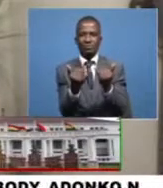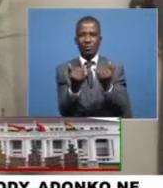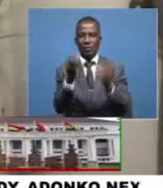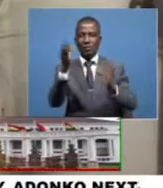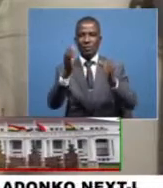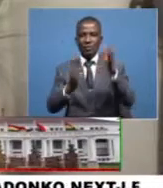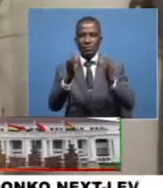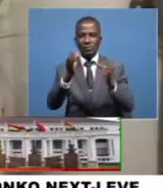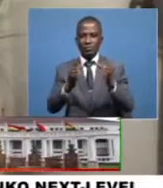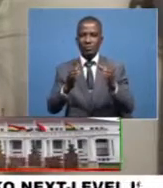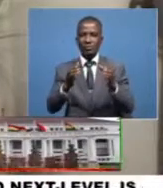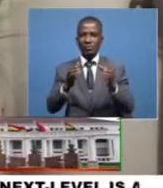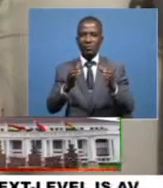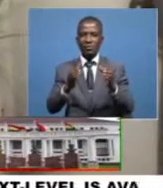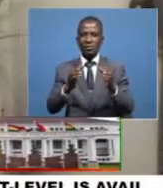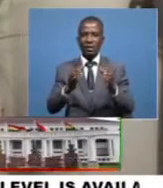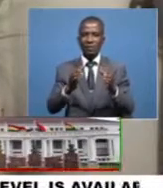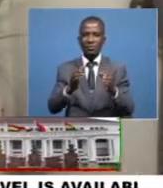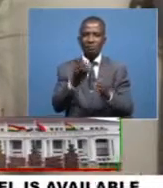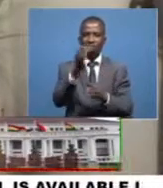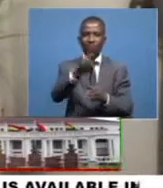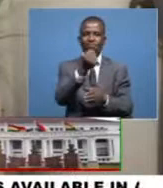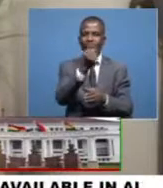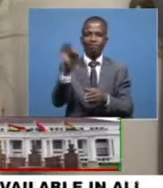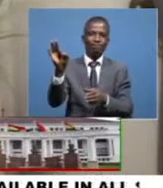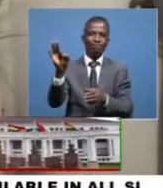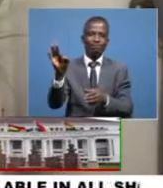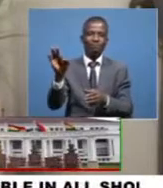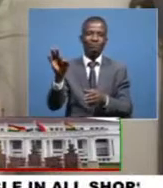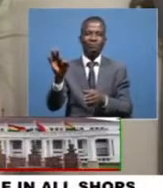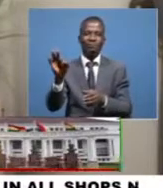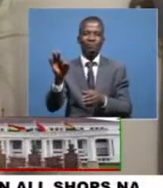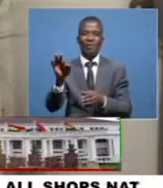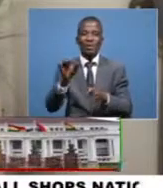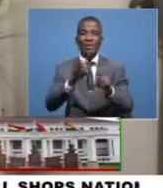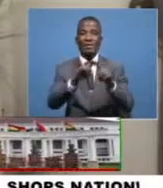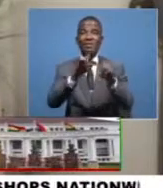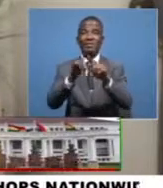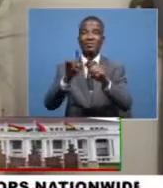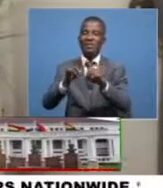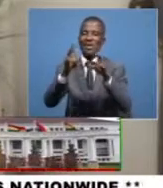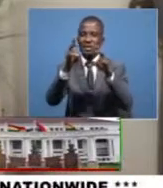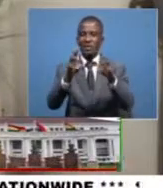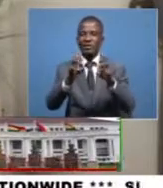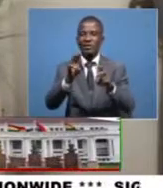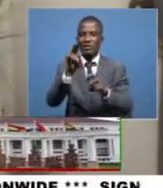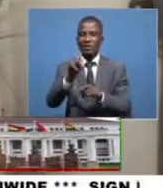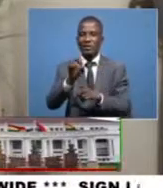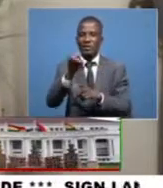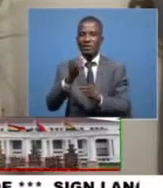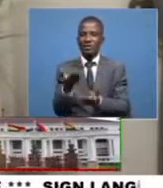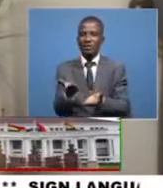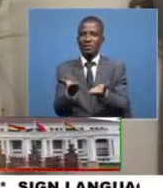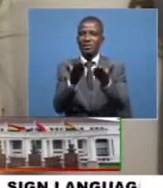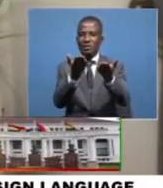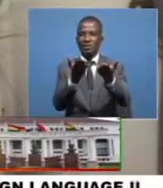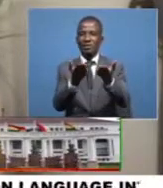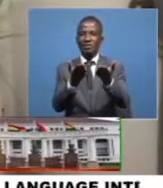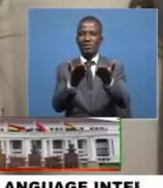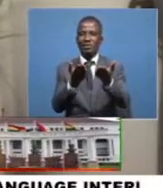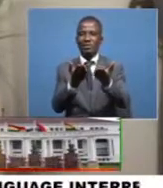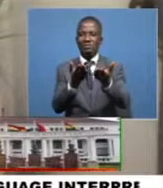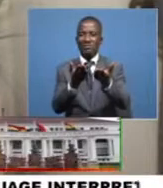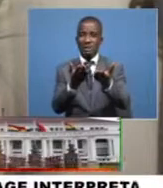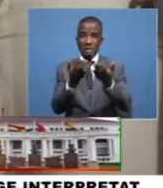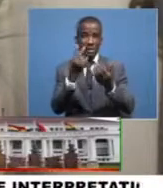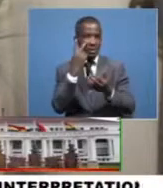court has struck out certain pleadings or certain allegations, for instance, not pleadings necessarily. If